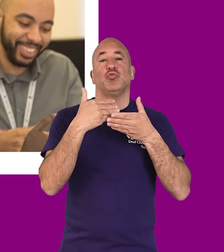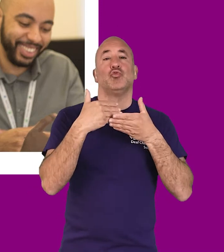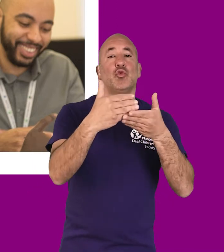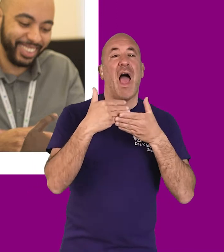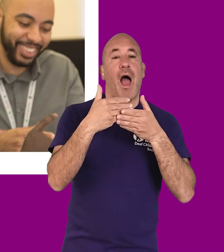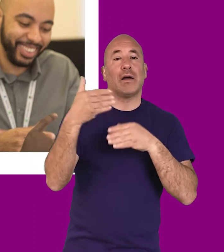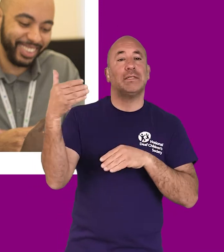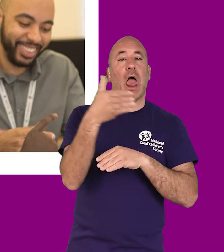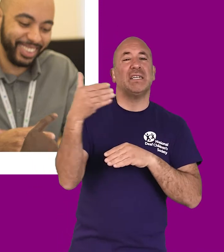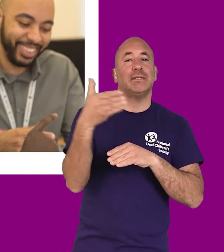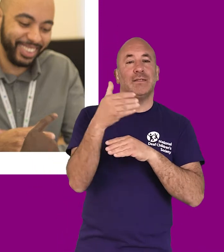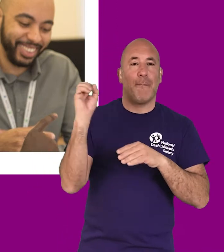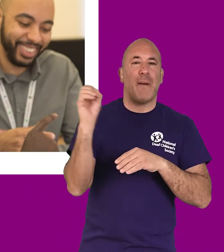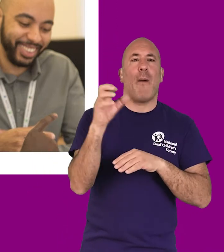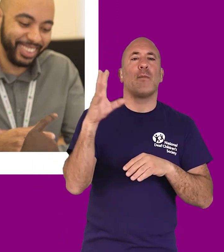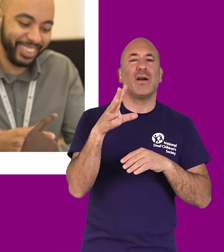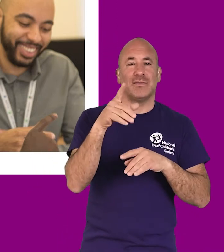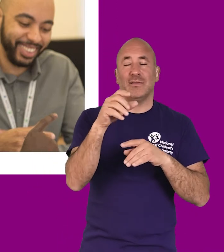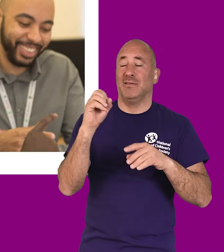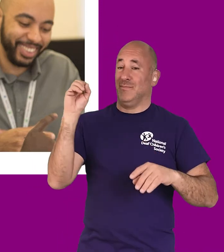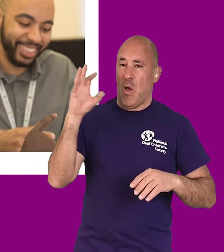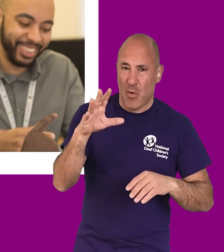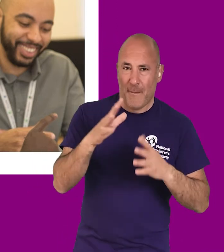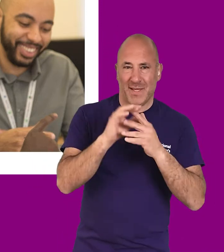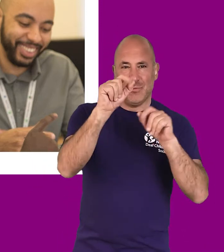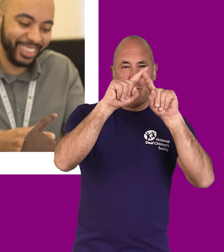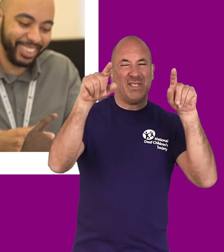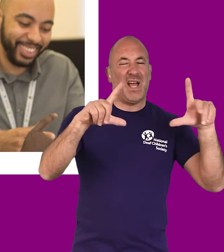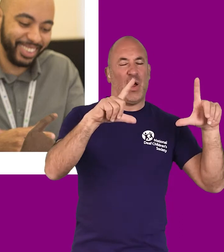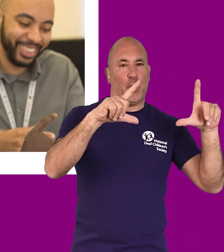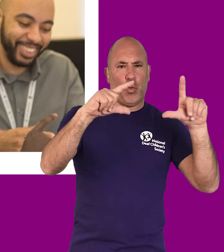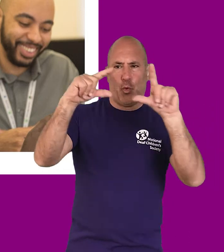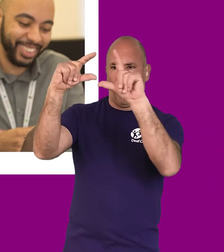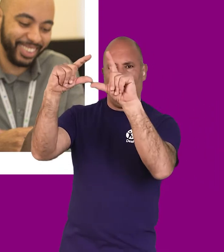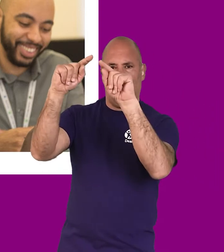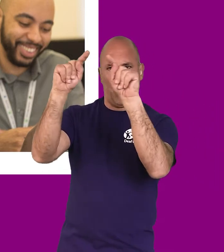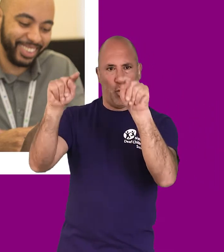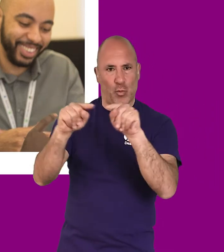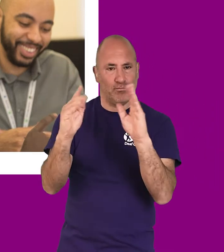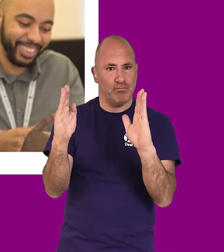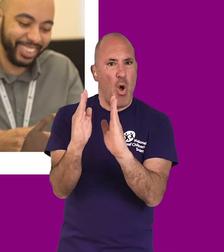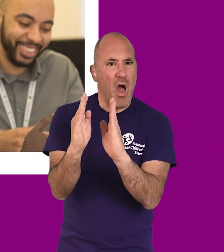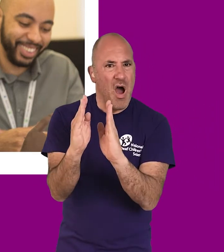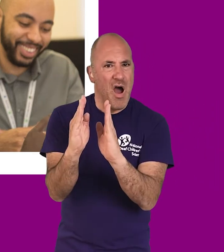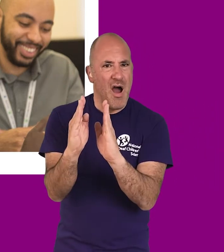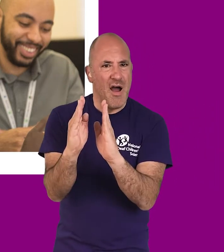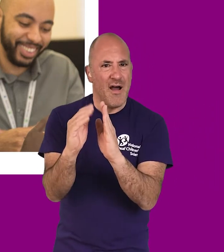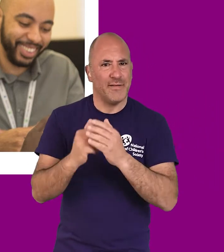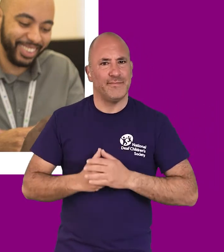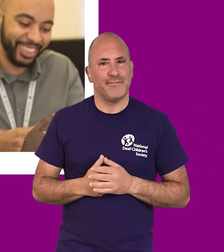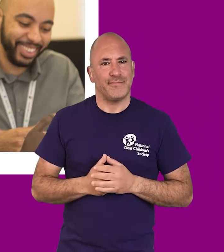Also, it would make it hard for you to show slides because once you start showing your screen, the size of your window will